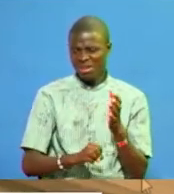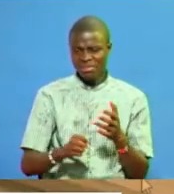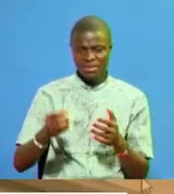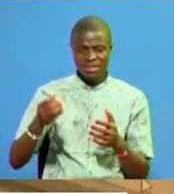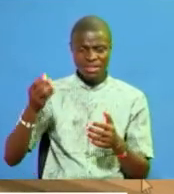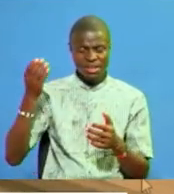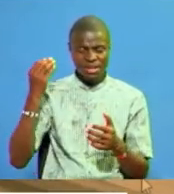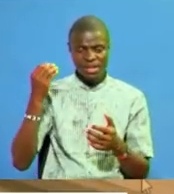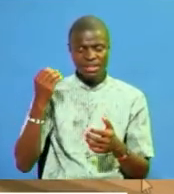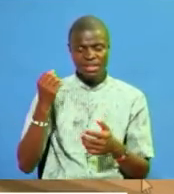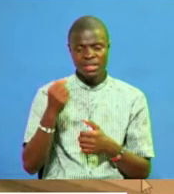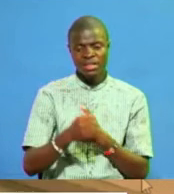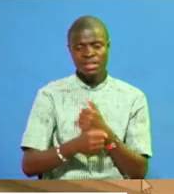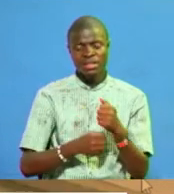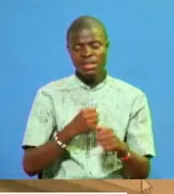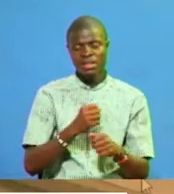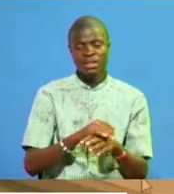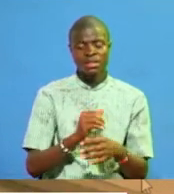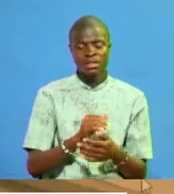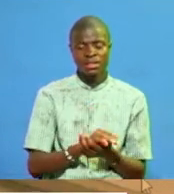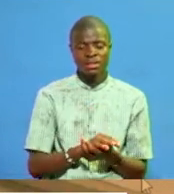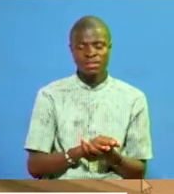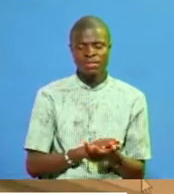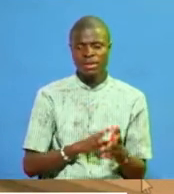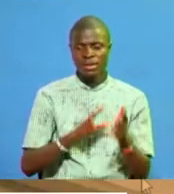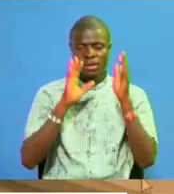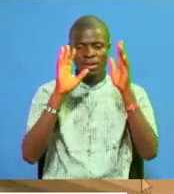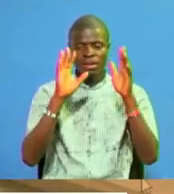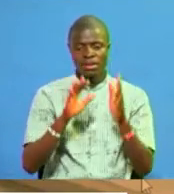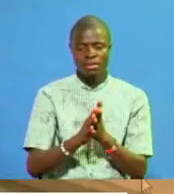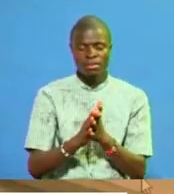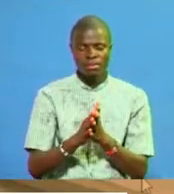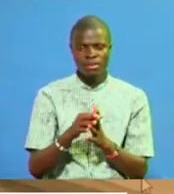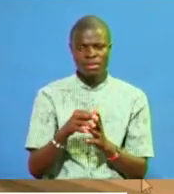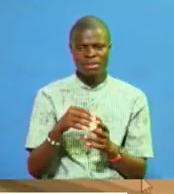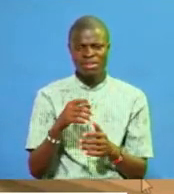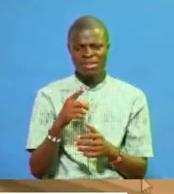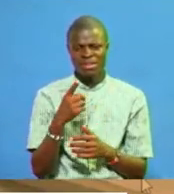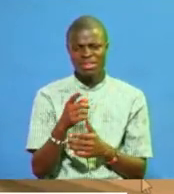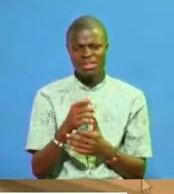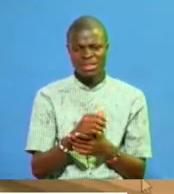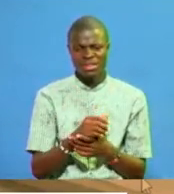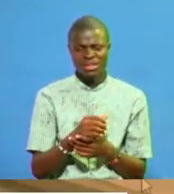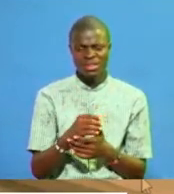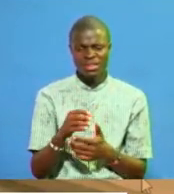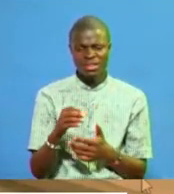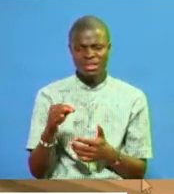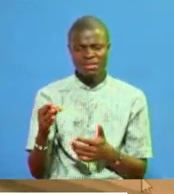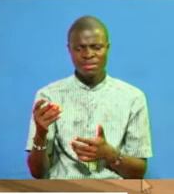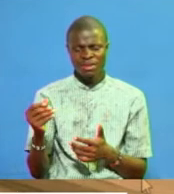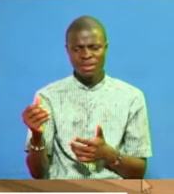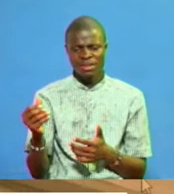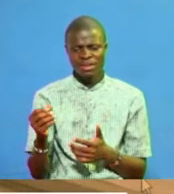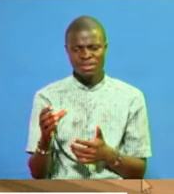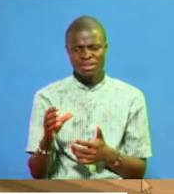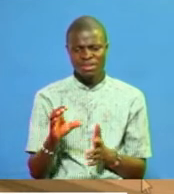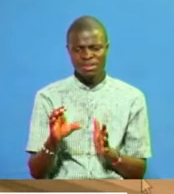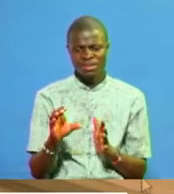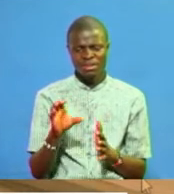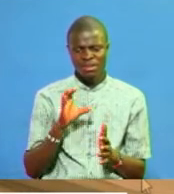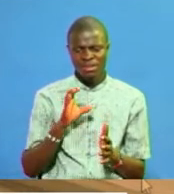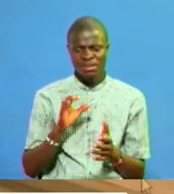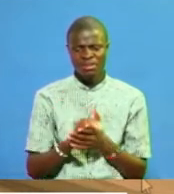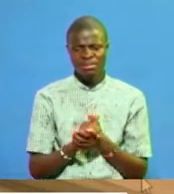intend to qualify for that, and it's very important that these potential companies get regulated and necessary